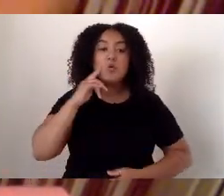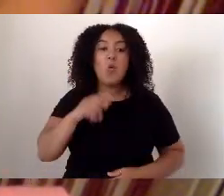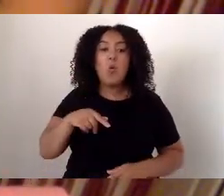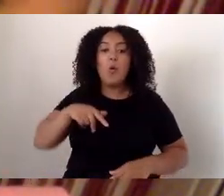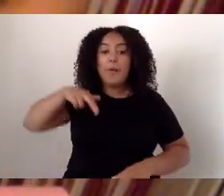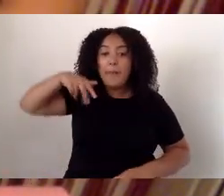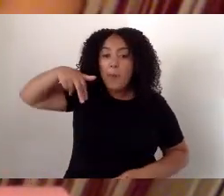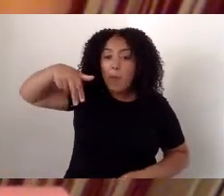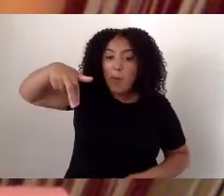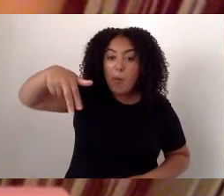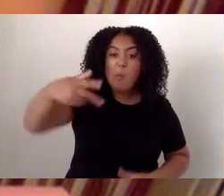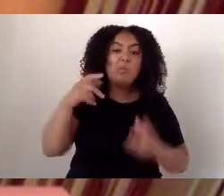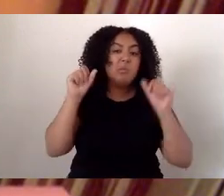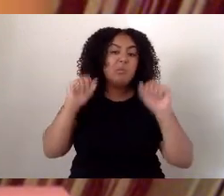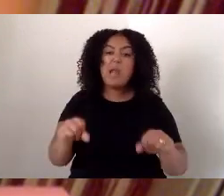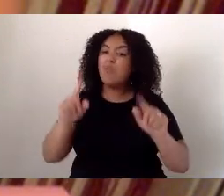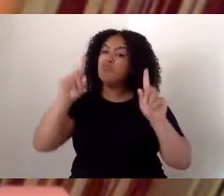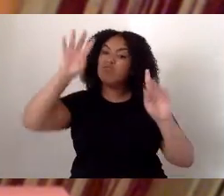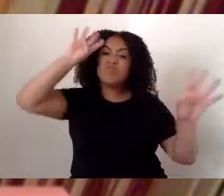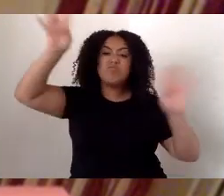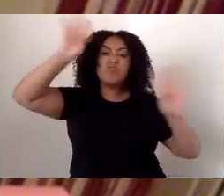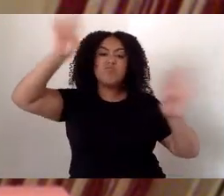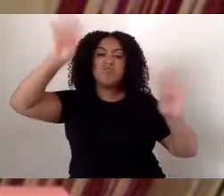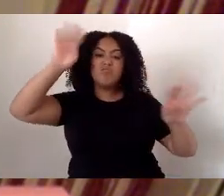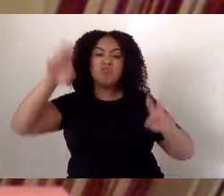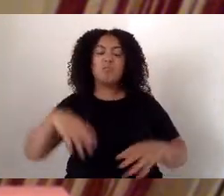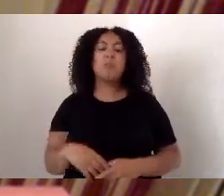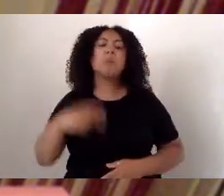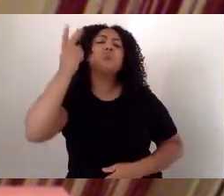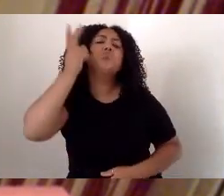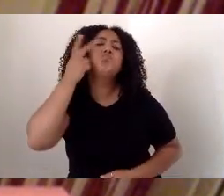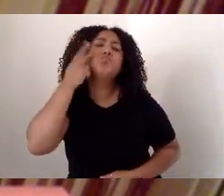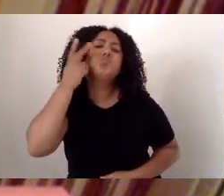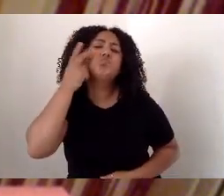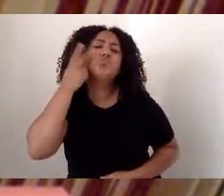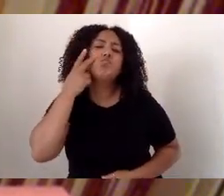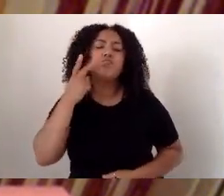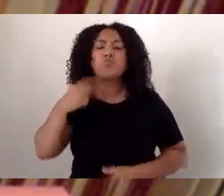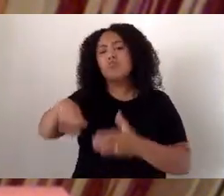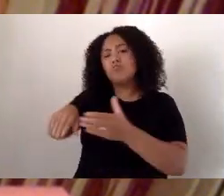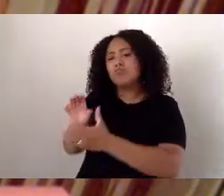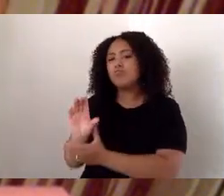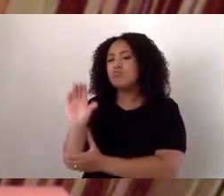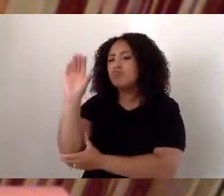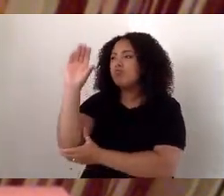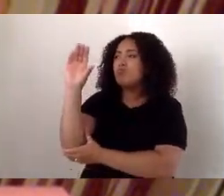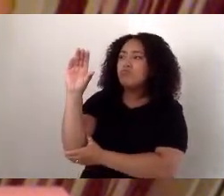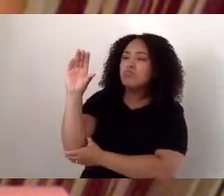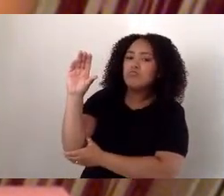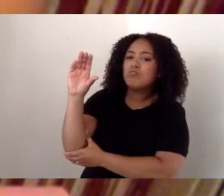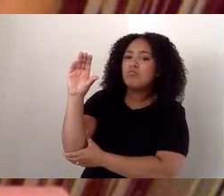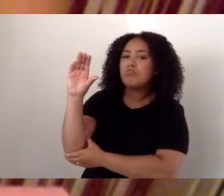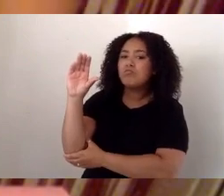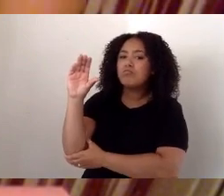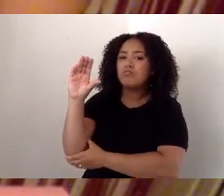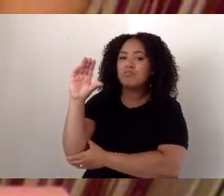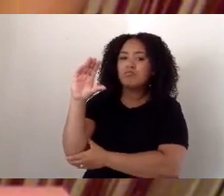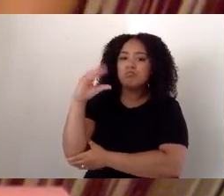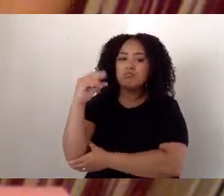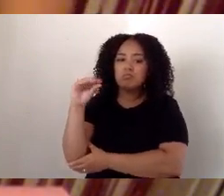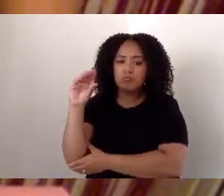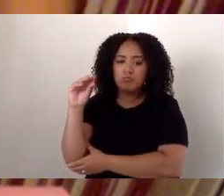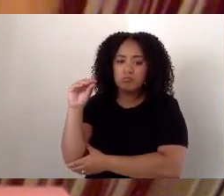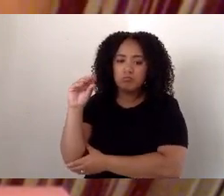how they look right now. So I'm going to put my hand inside, grabbing the lid again, and look.